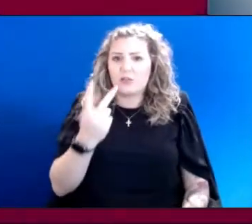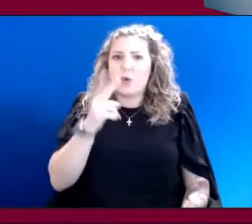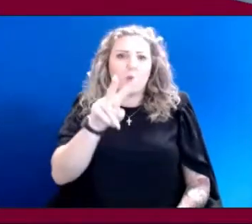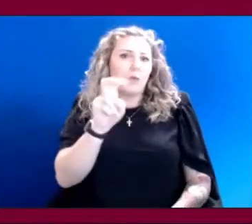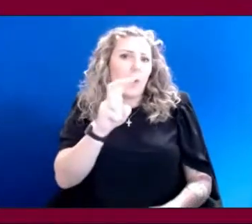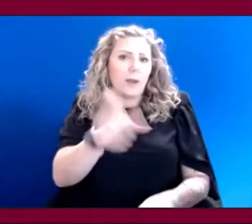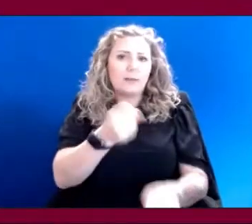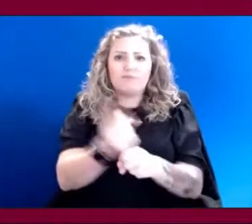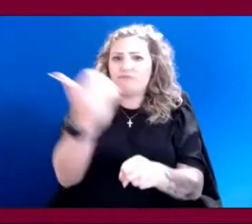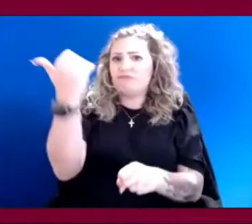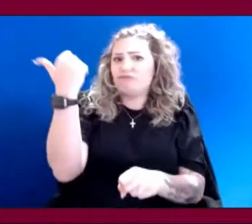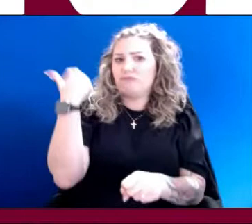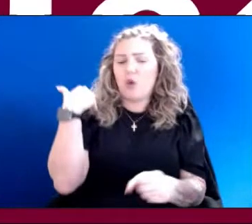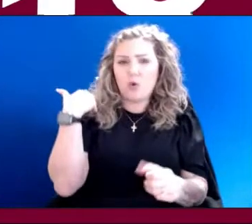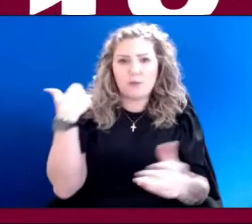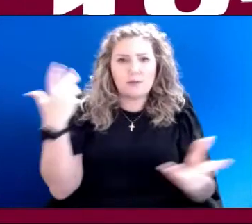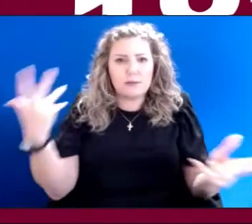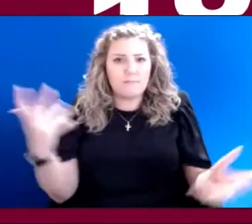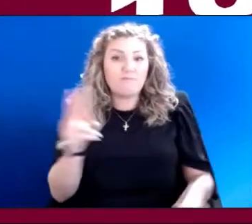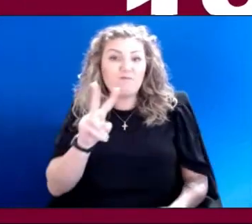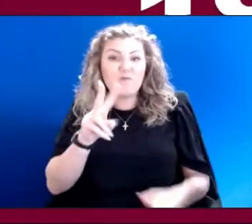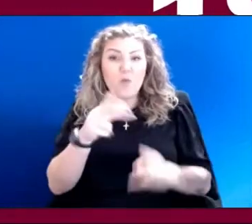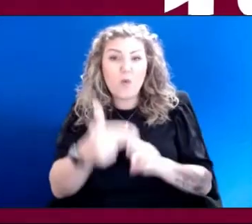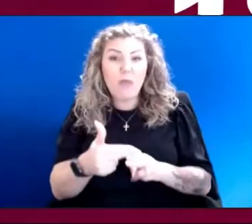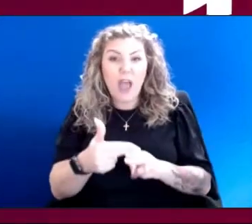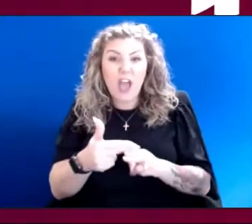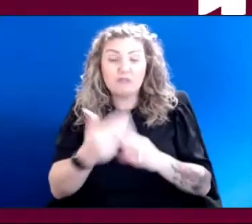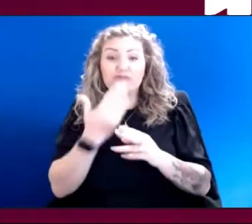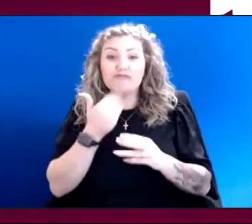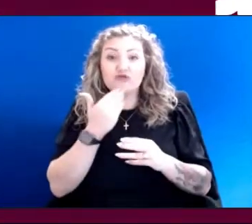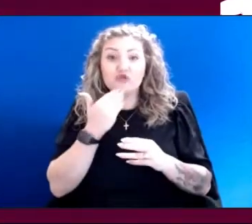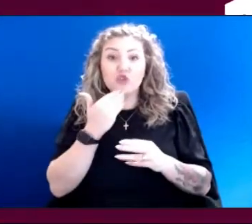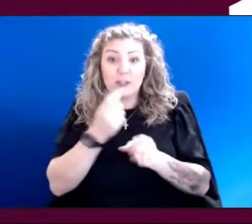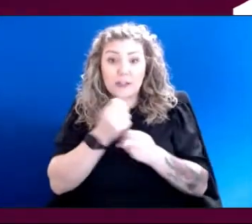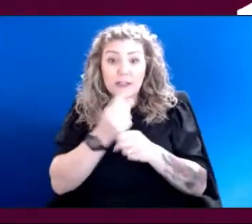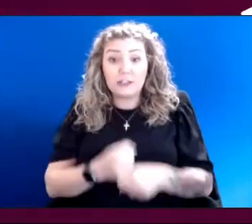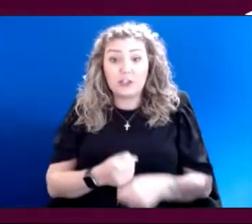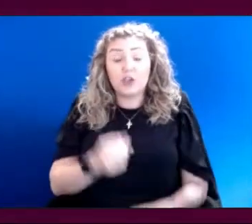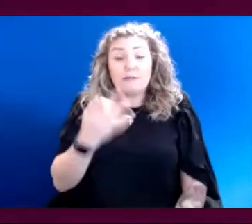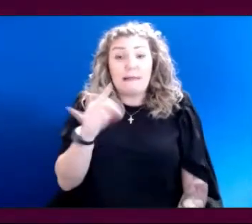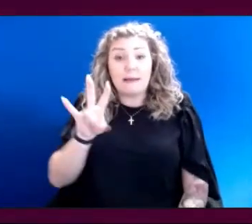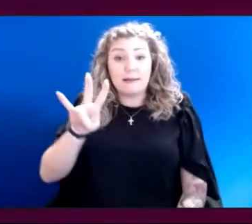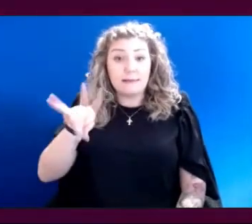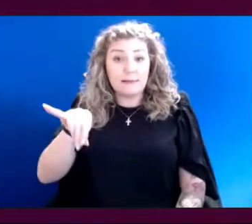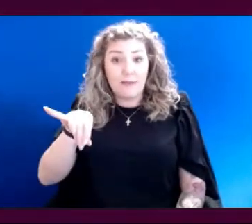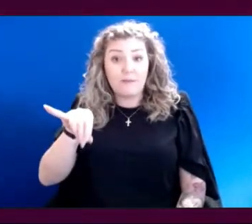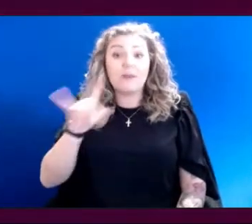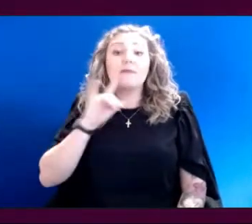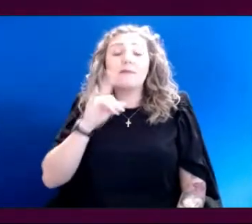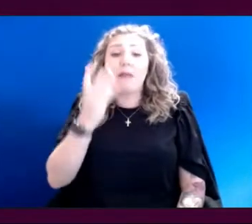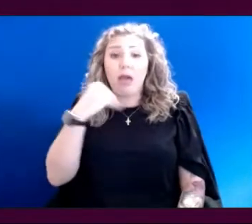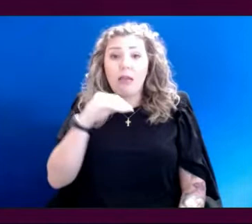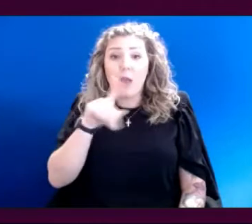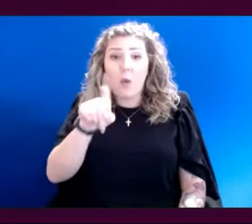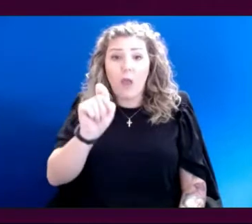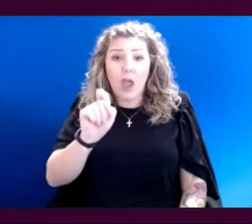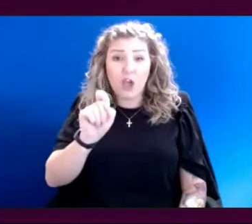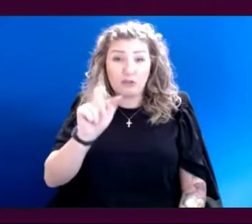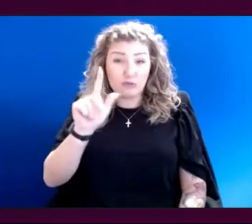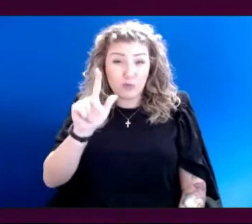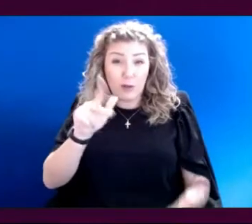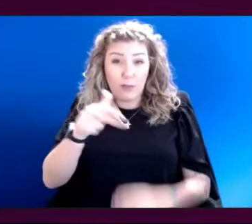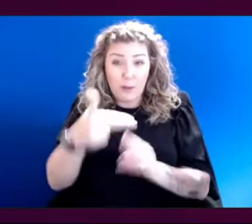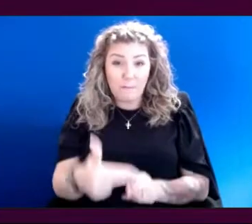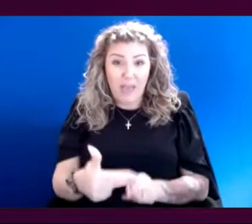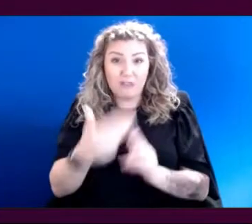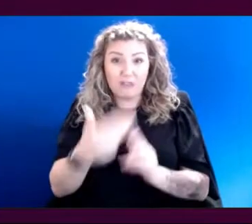were consuming 2 pounds of sugar a year. That's the average American. 1970, we ate 123 pounds of sugar a